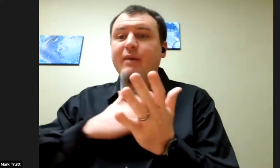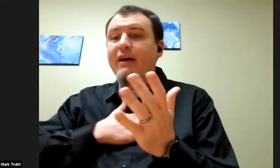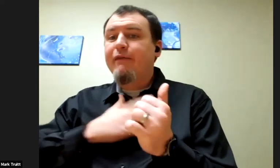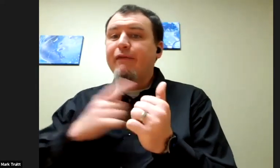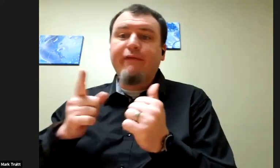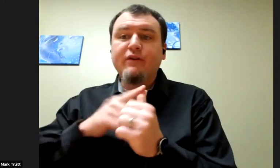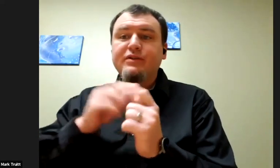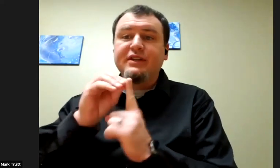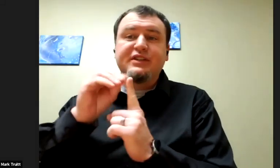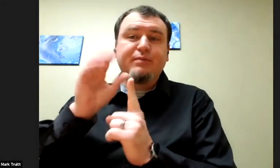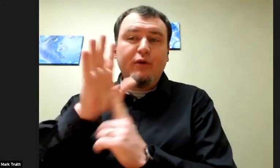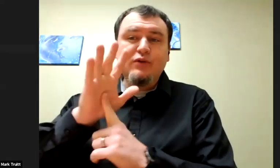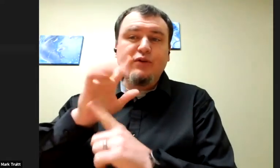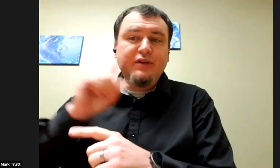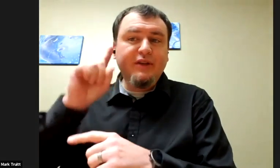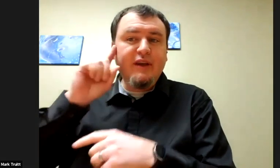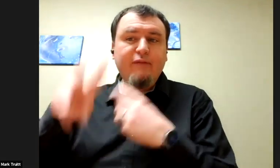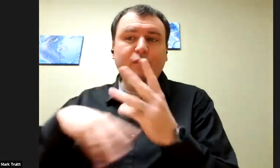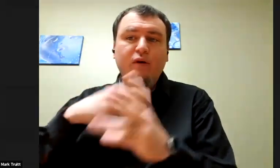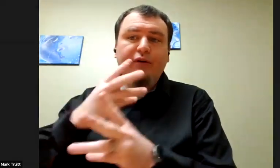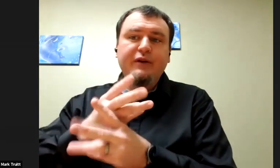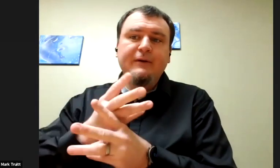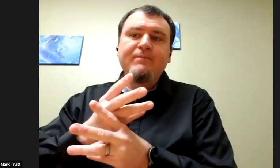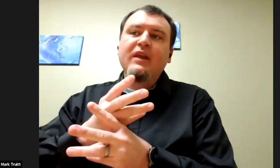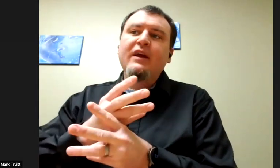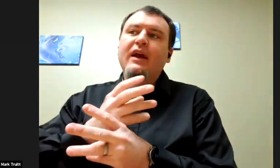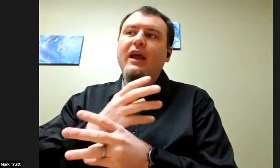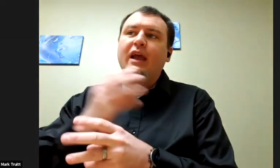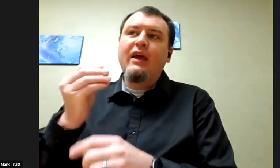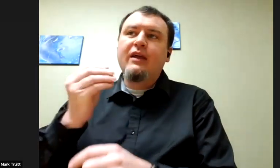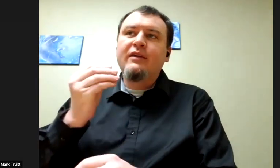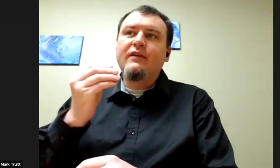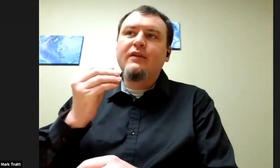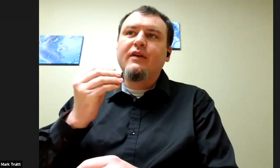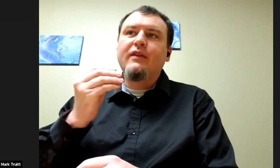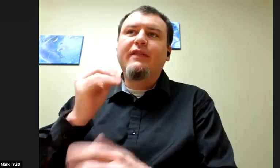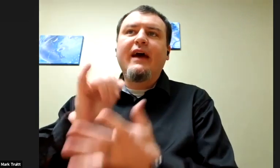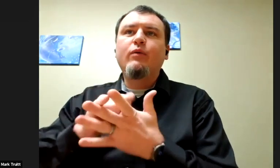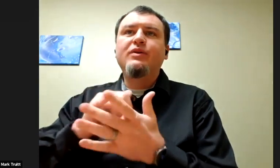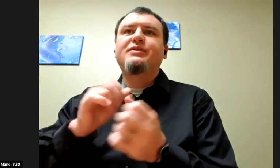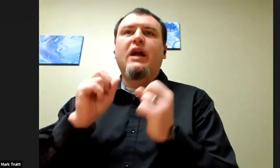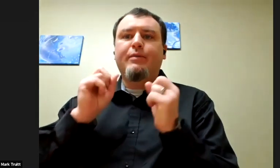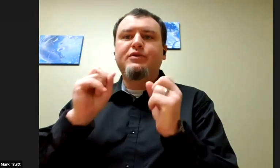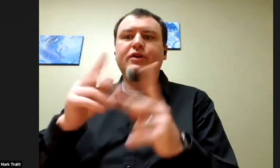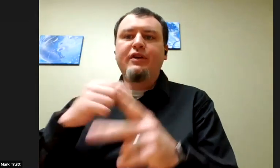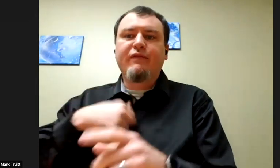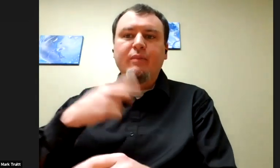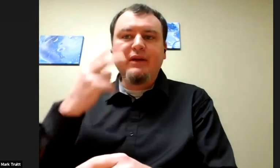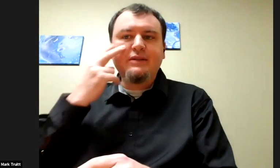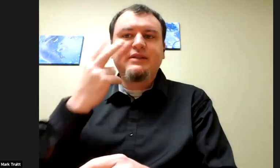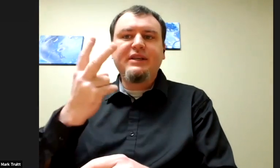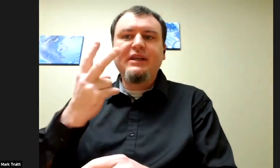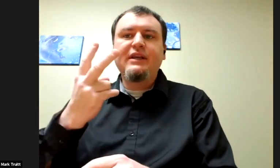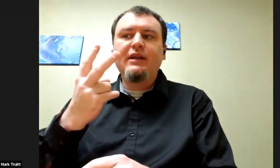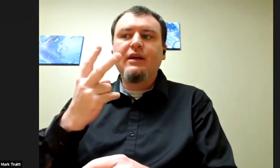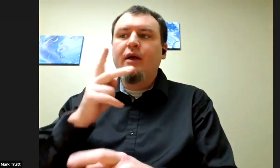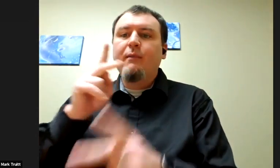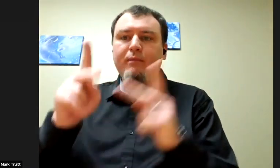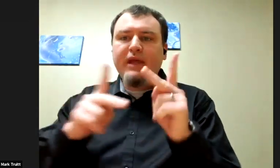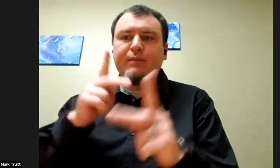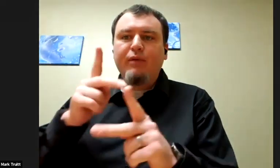That was my first exposure to the deaf world, and that was an opportunity for me to